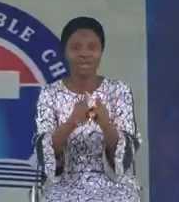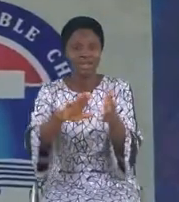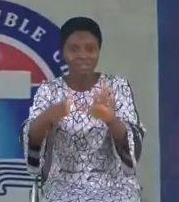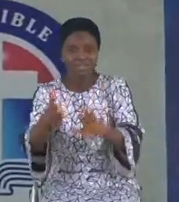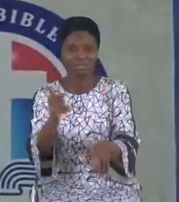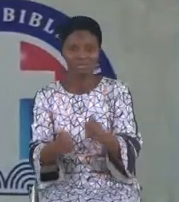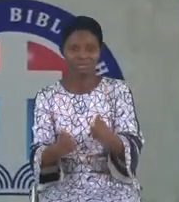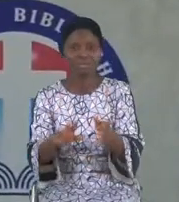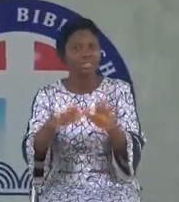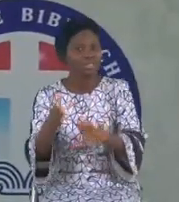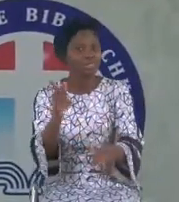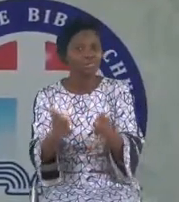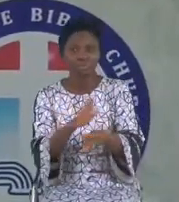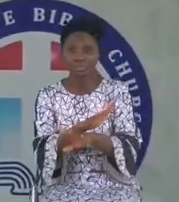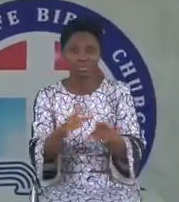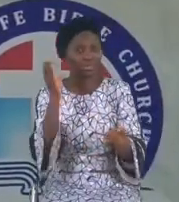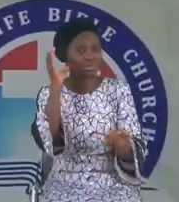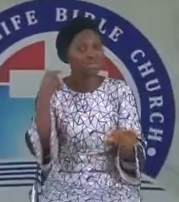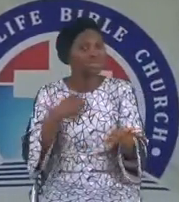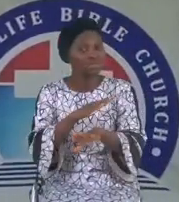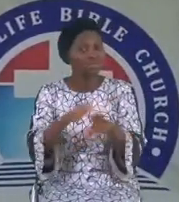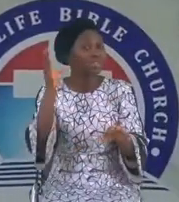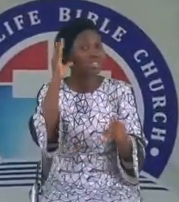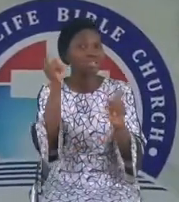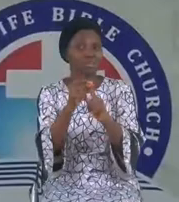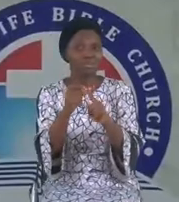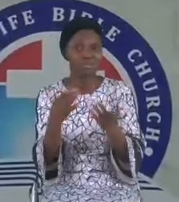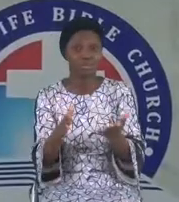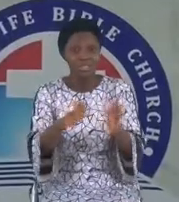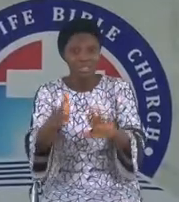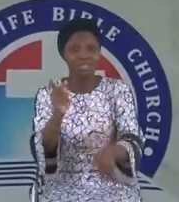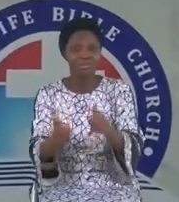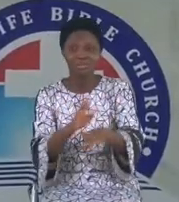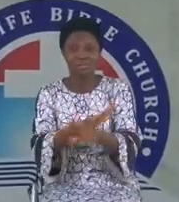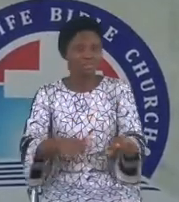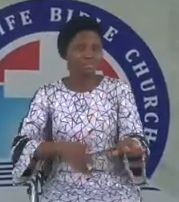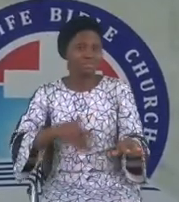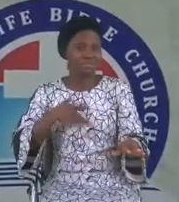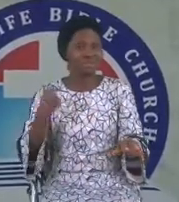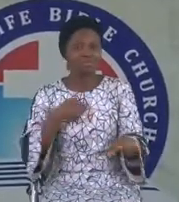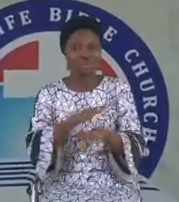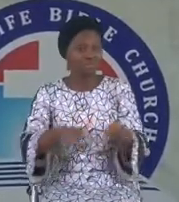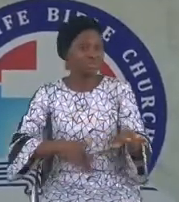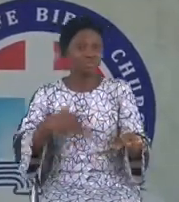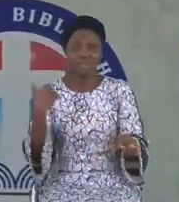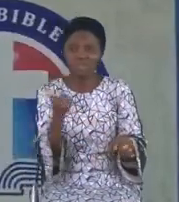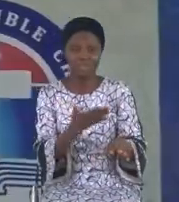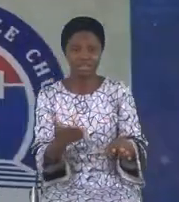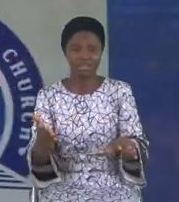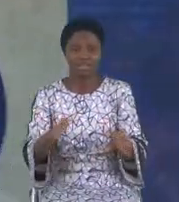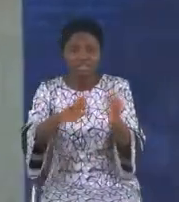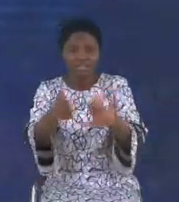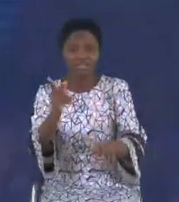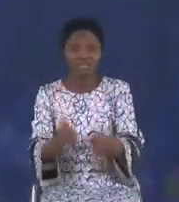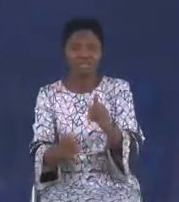people don't hear we don't hear words that people don't feel we don't feel anything that people